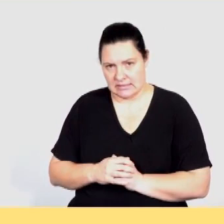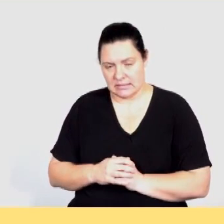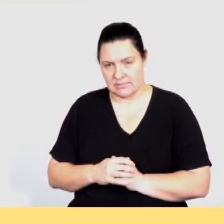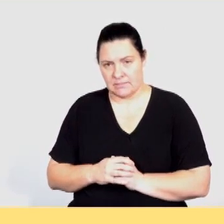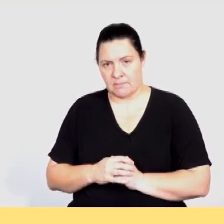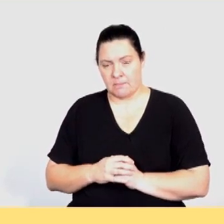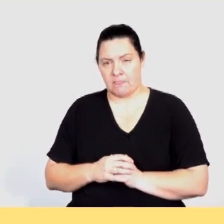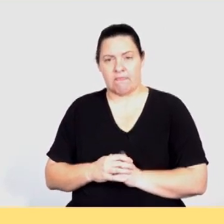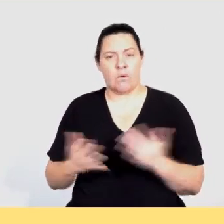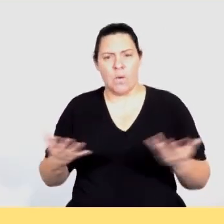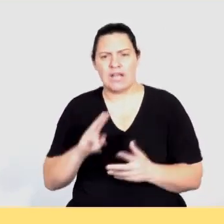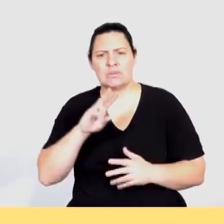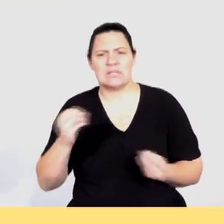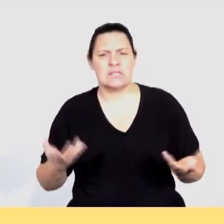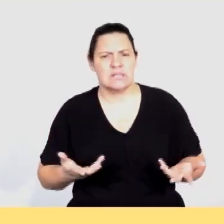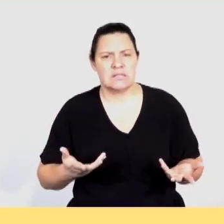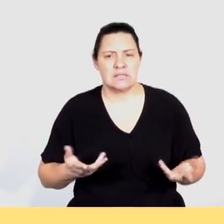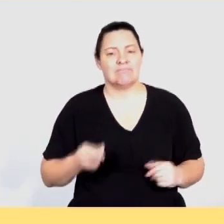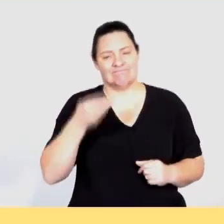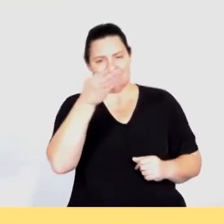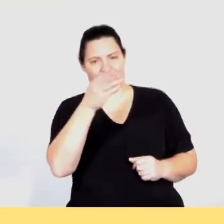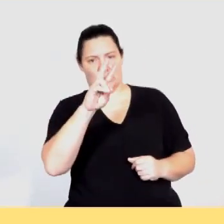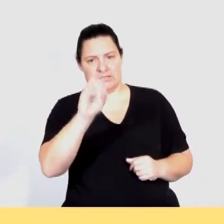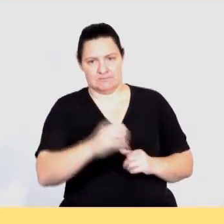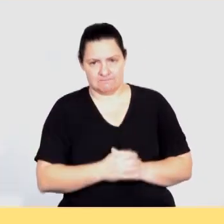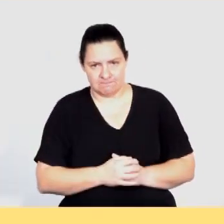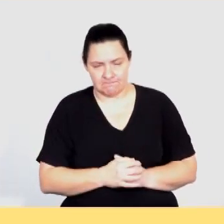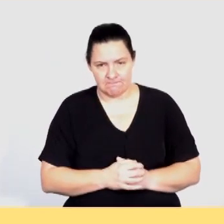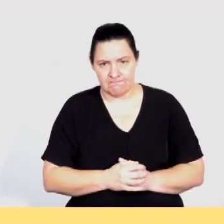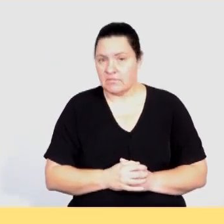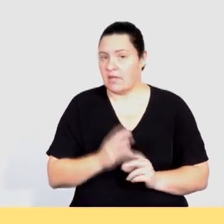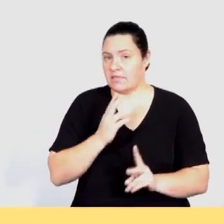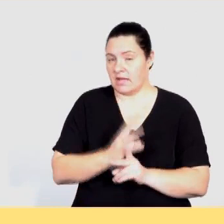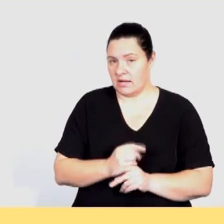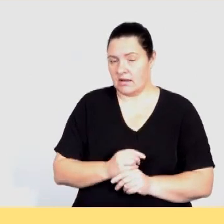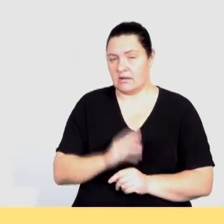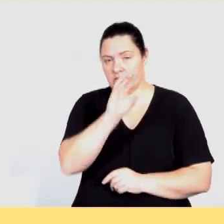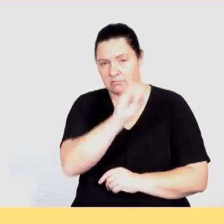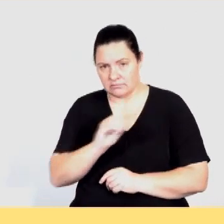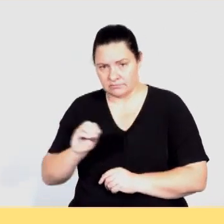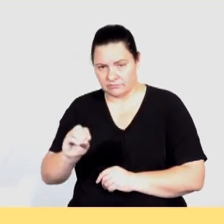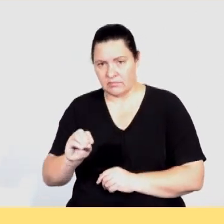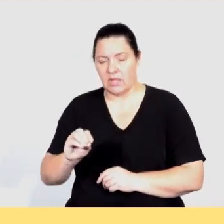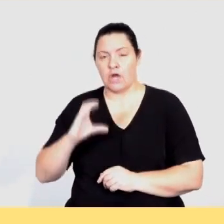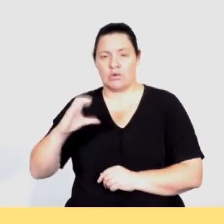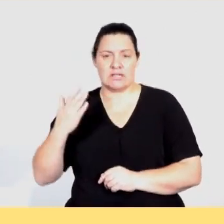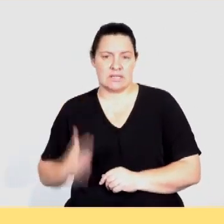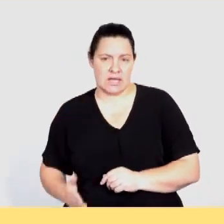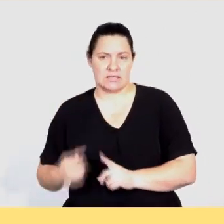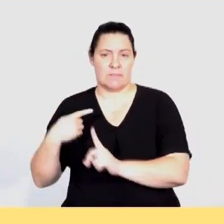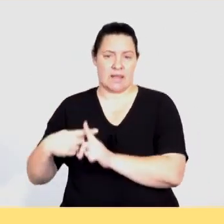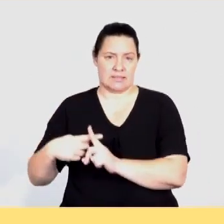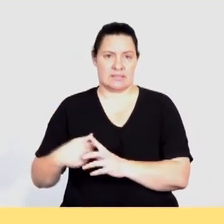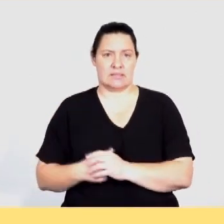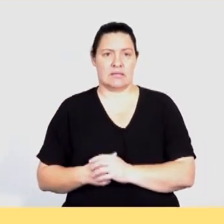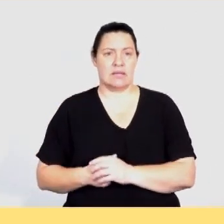what? 20. Where do you see the 20, Mr. Simbi? There is the 20. And then I'm bringing it on the credit side, which